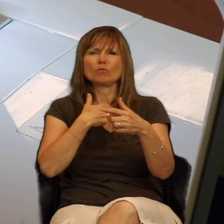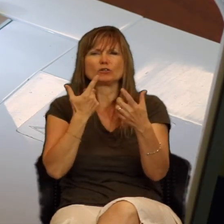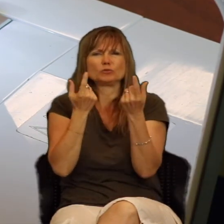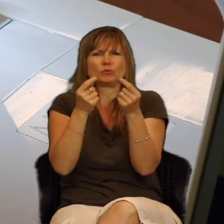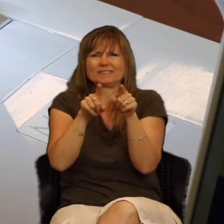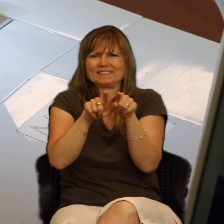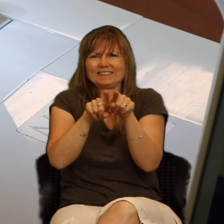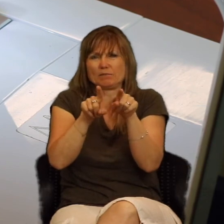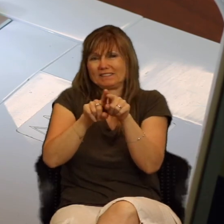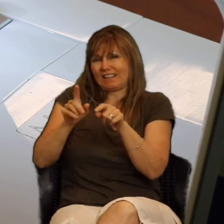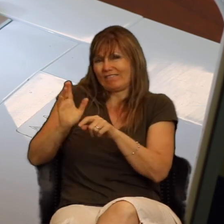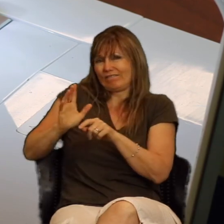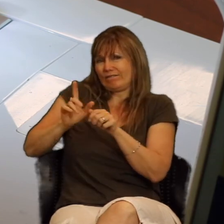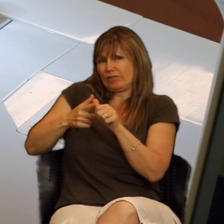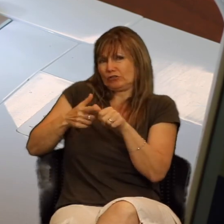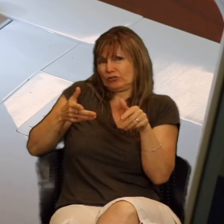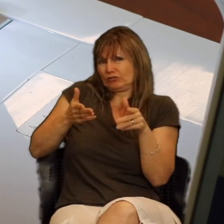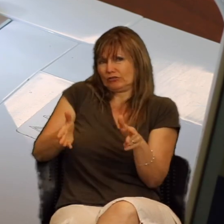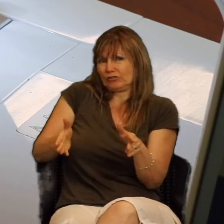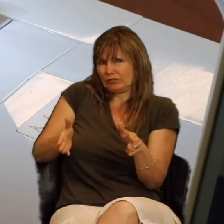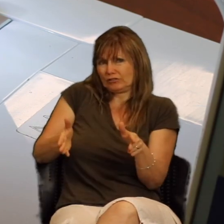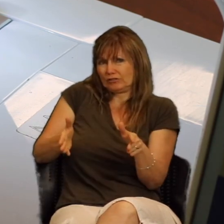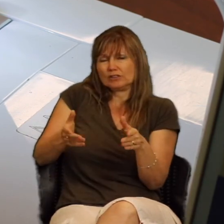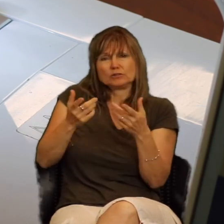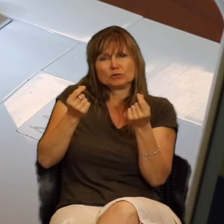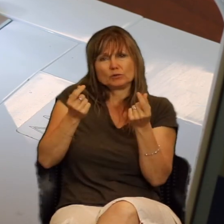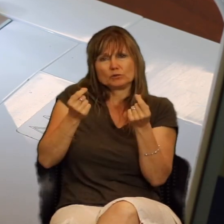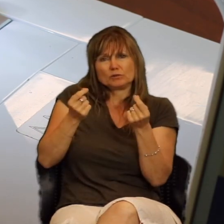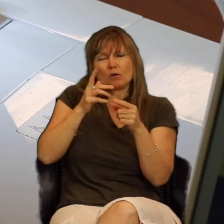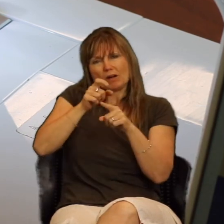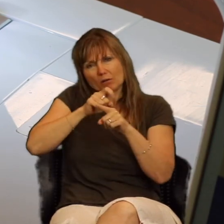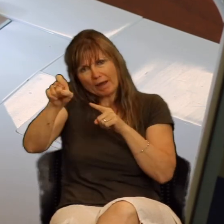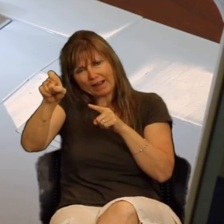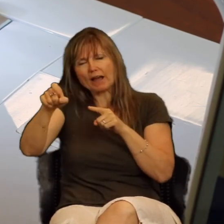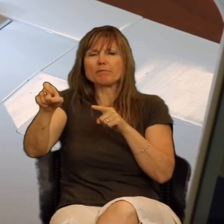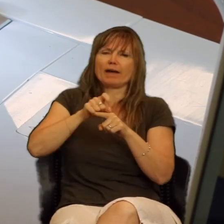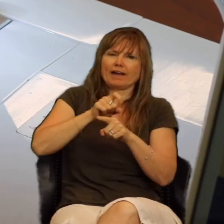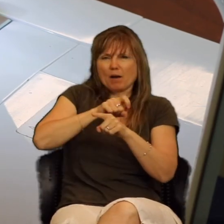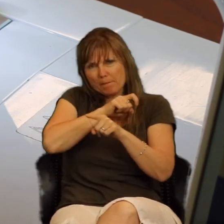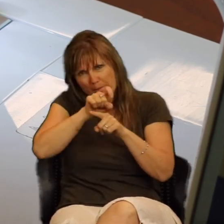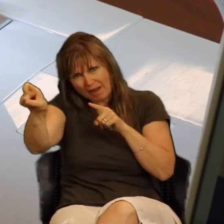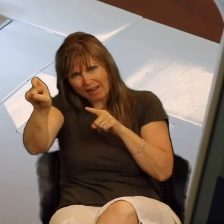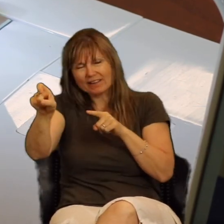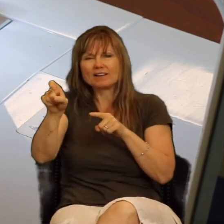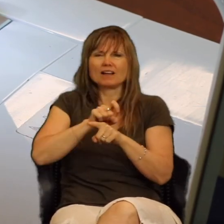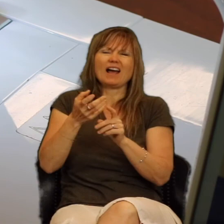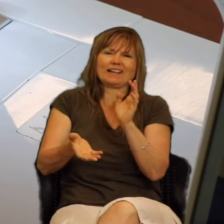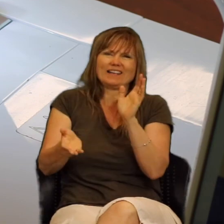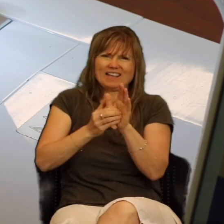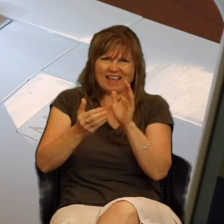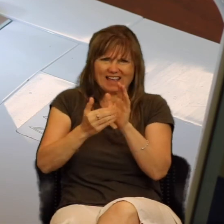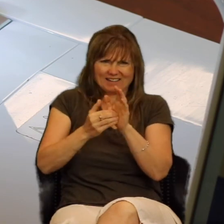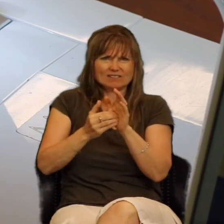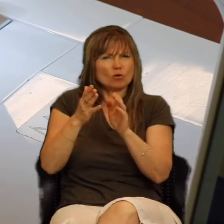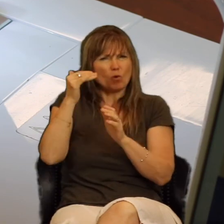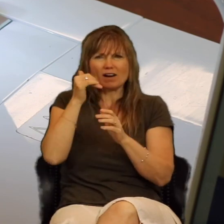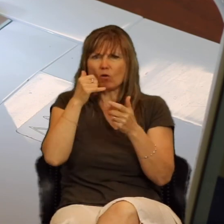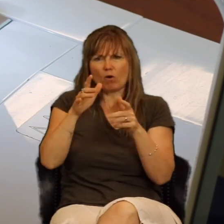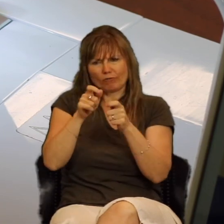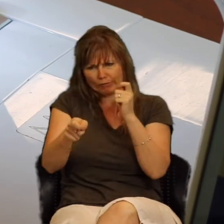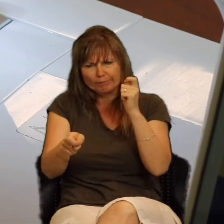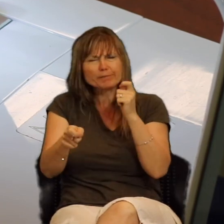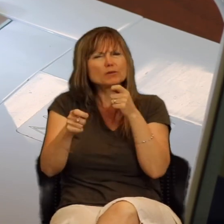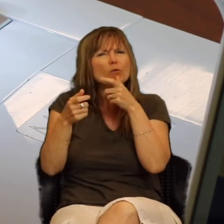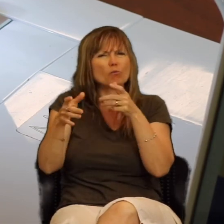first skirt. I would just reinforce that stitch on the side again, just to make sure that it's not going to rip anywhere